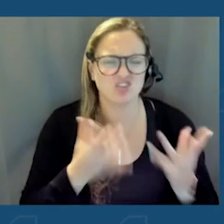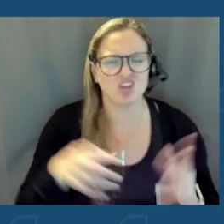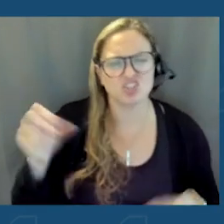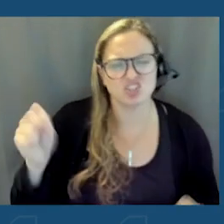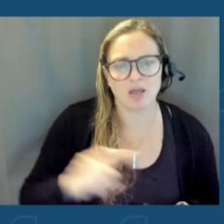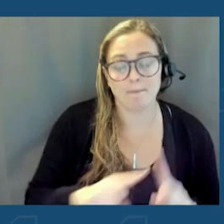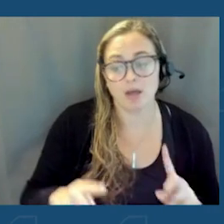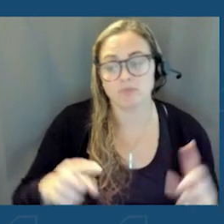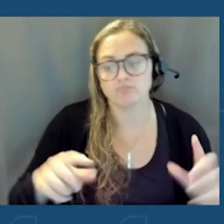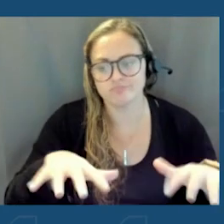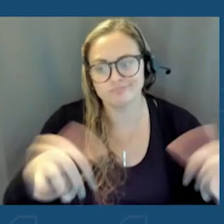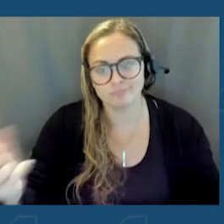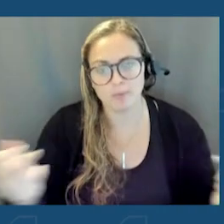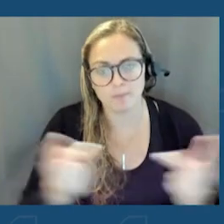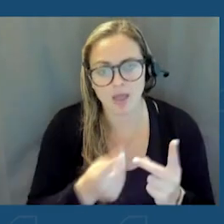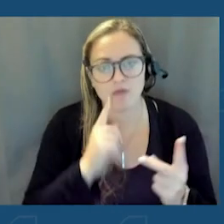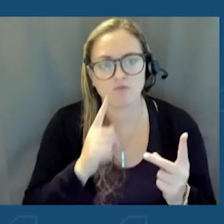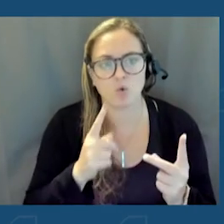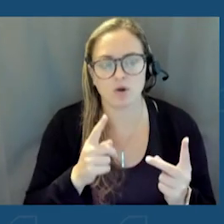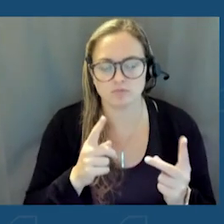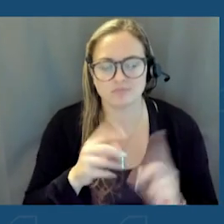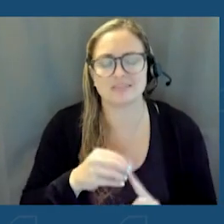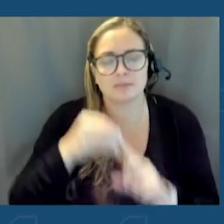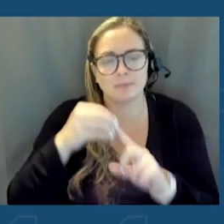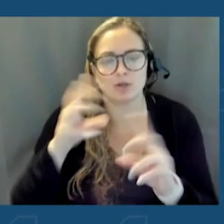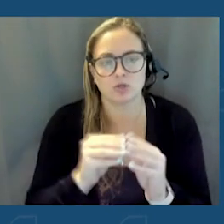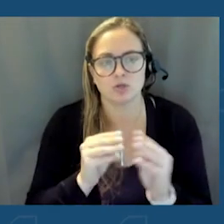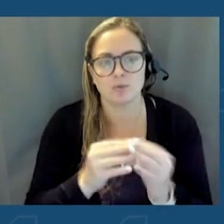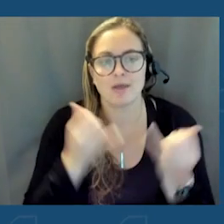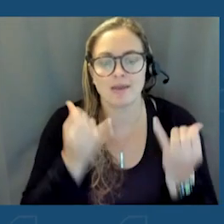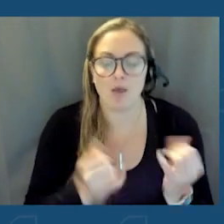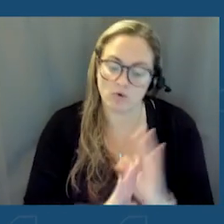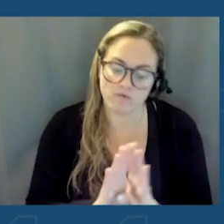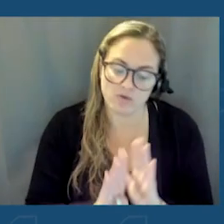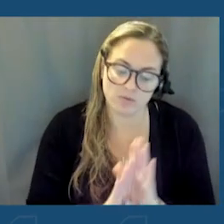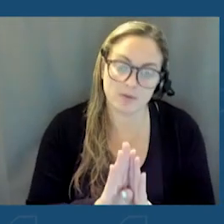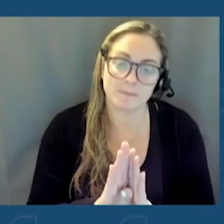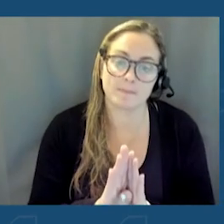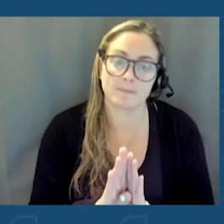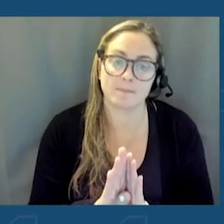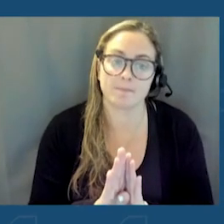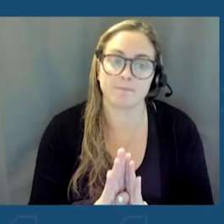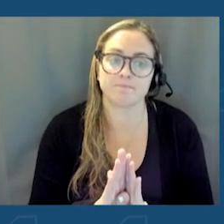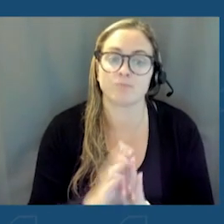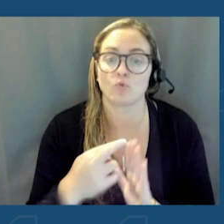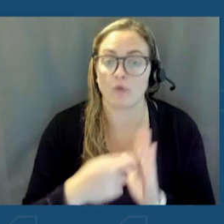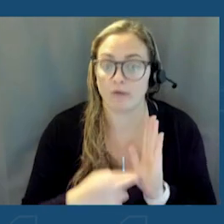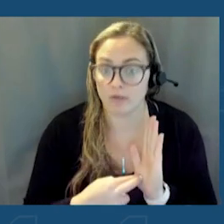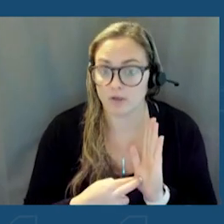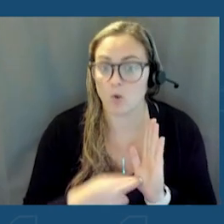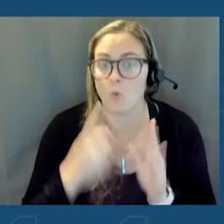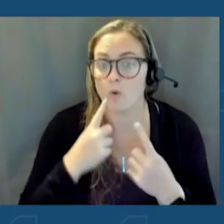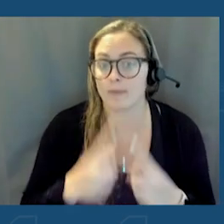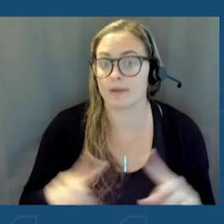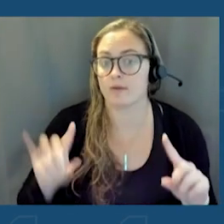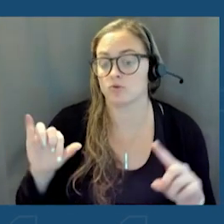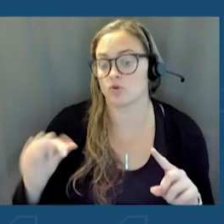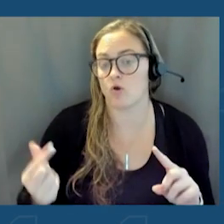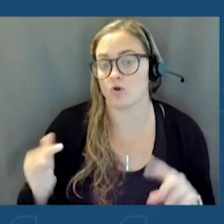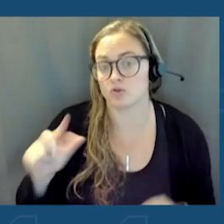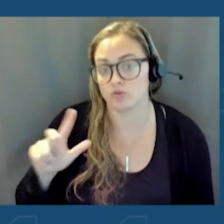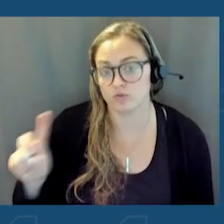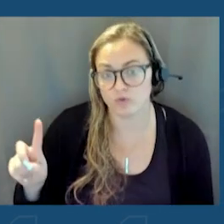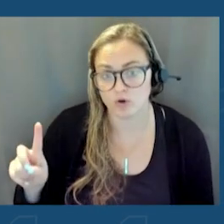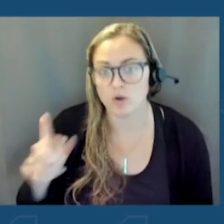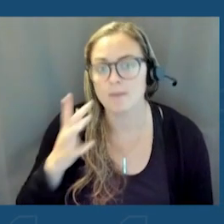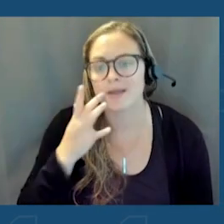called back for an extraordinary session. And now what we're doing, and we're developing the regulations. We'll be announcing them on August 31st because they go